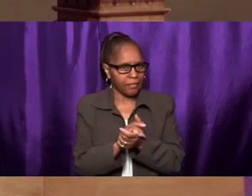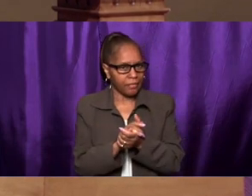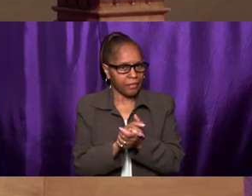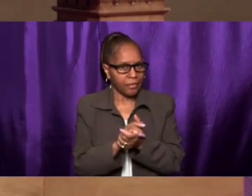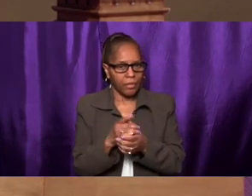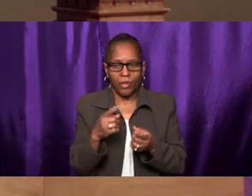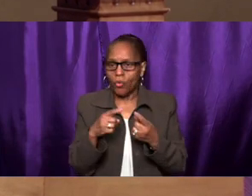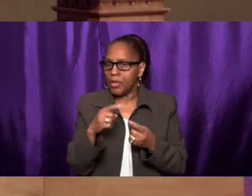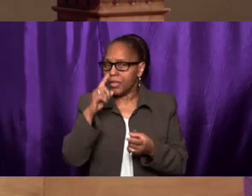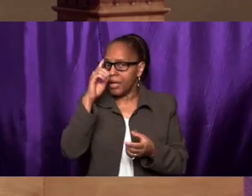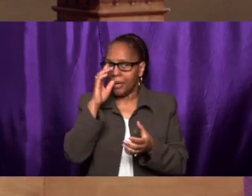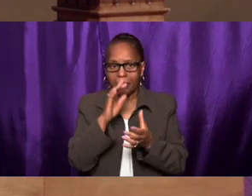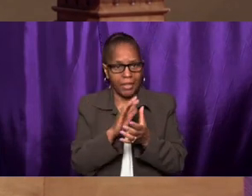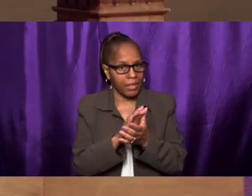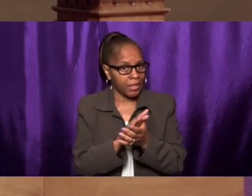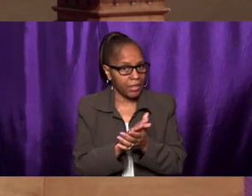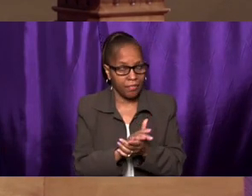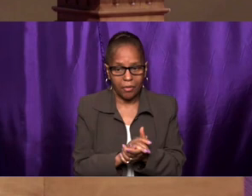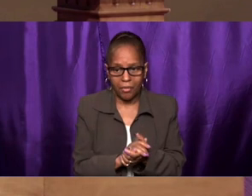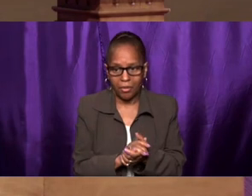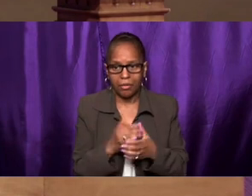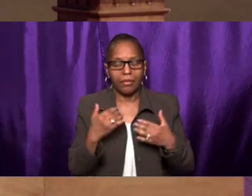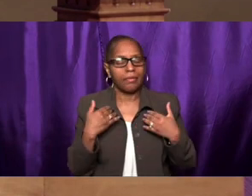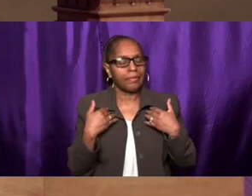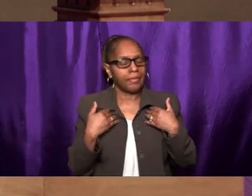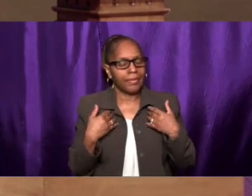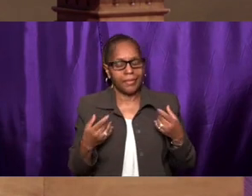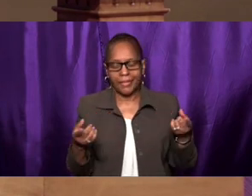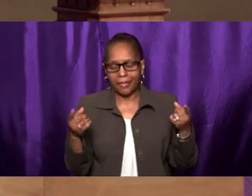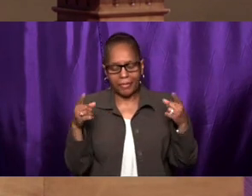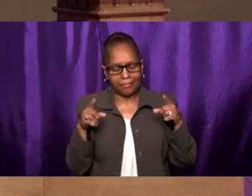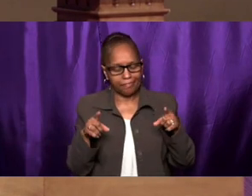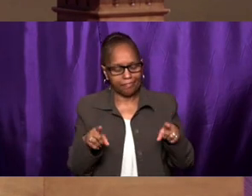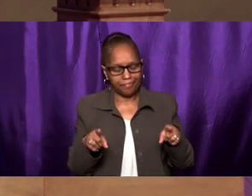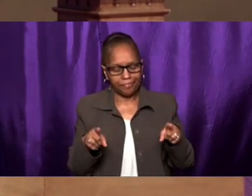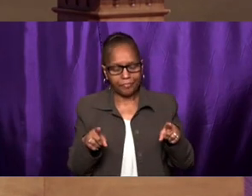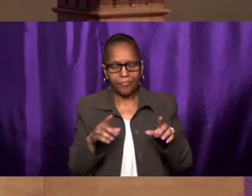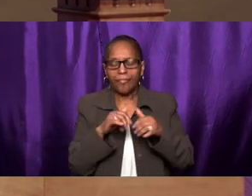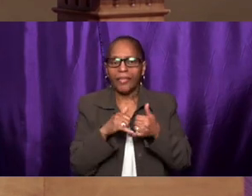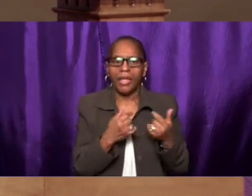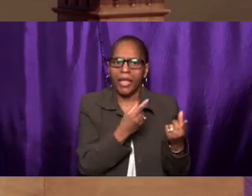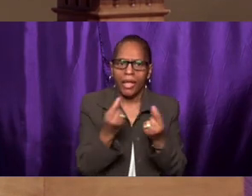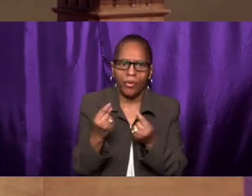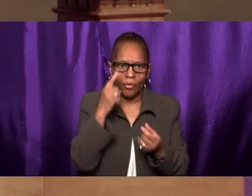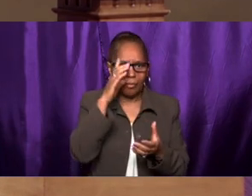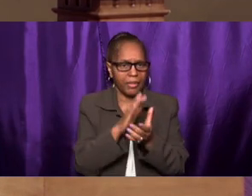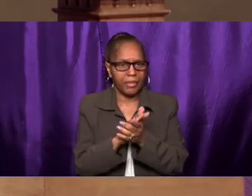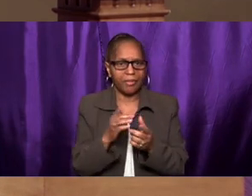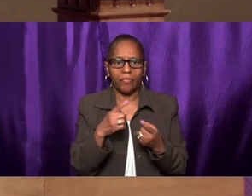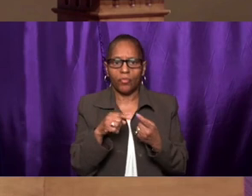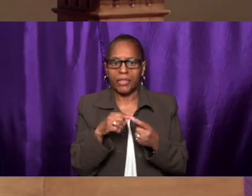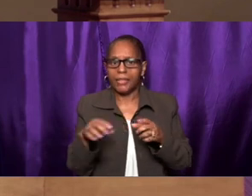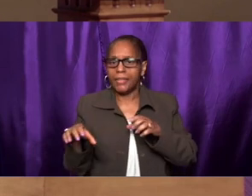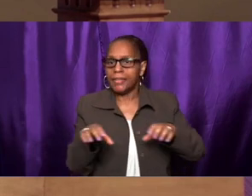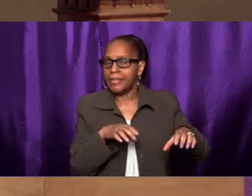unbelievable has happened? How do you believe when it